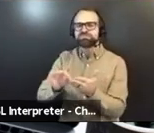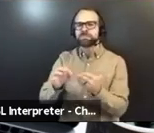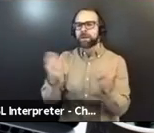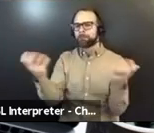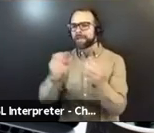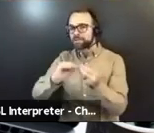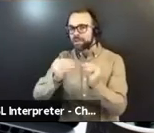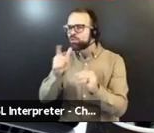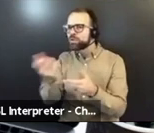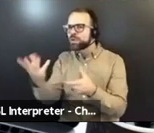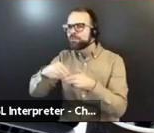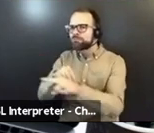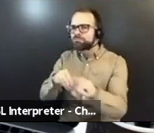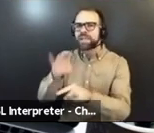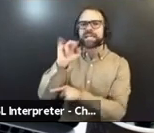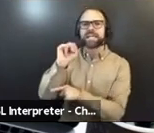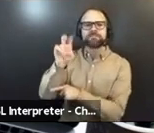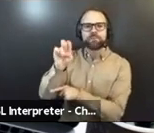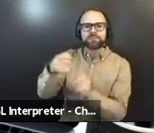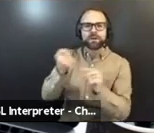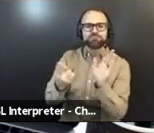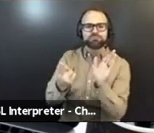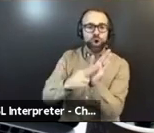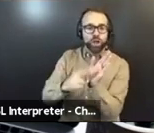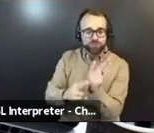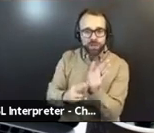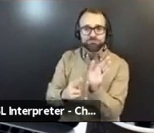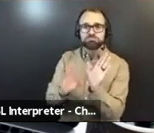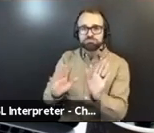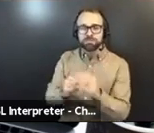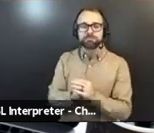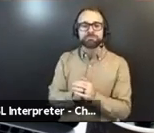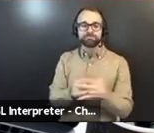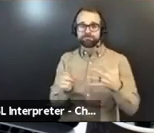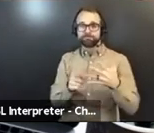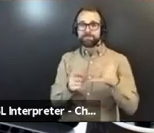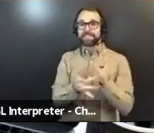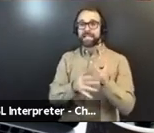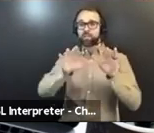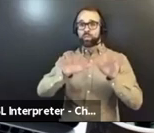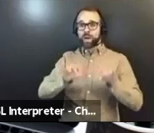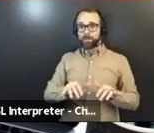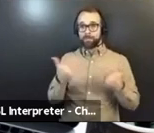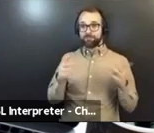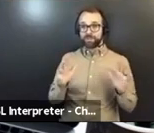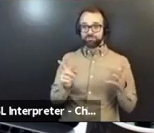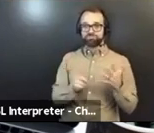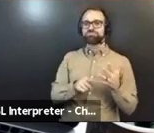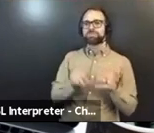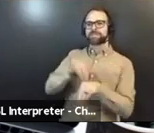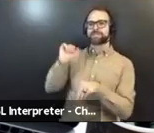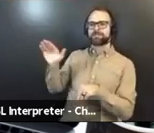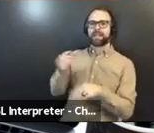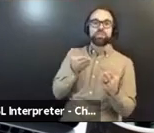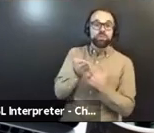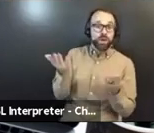in the project, or invoices from contractors. You complete the technical write-up, and then you submit the claim through your accountant.